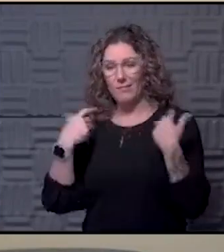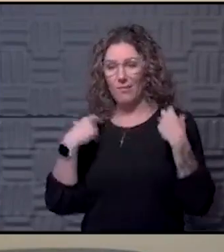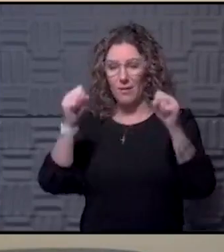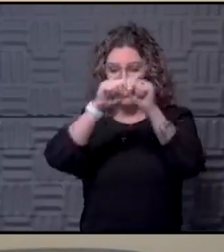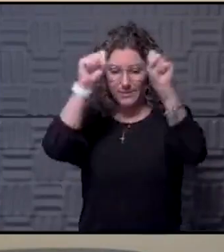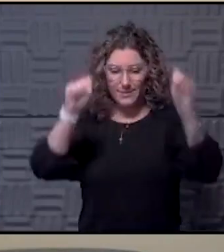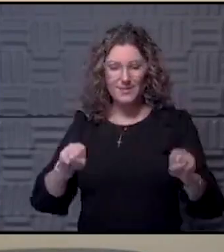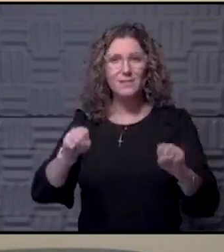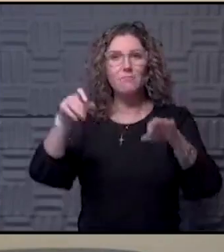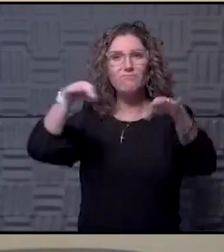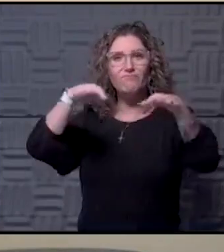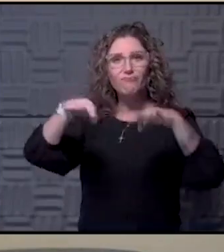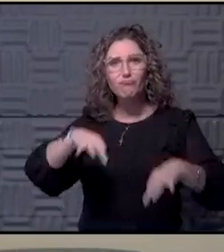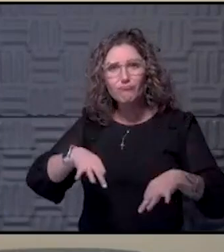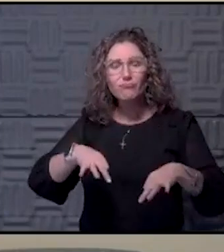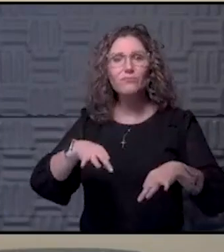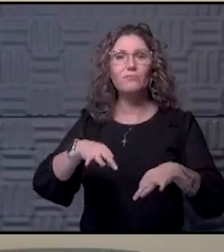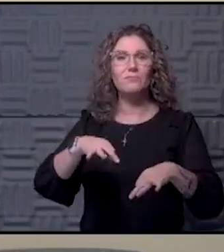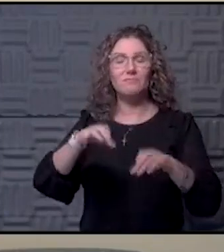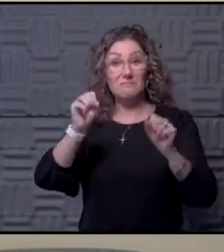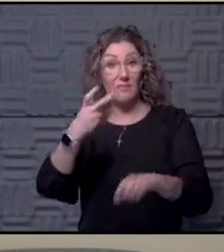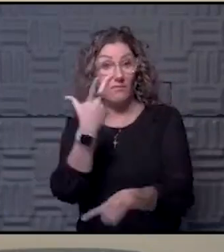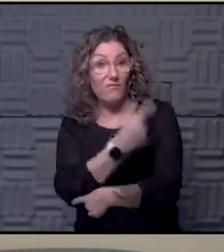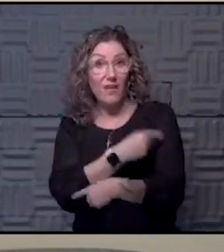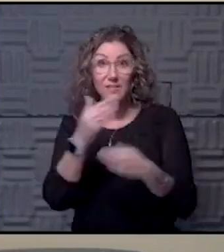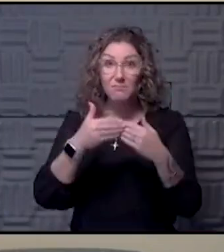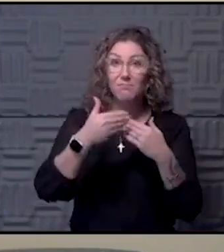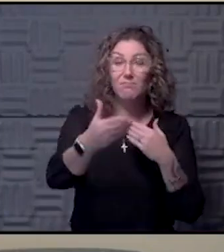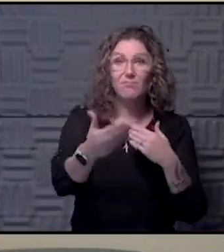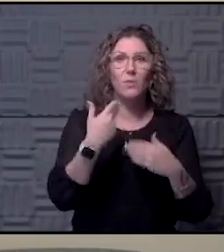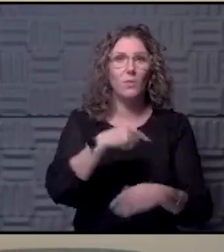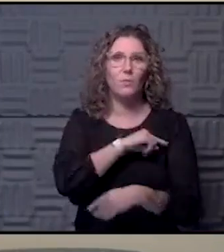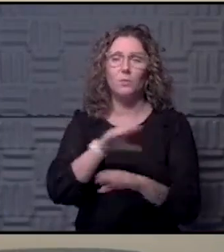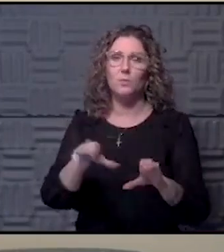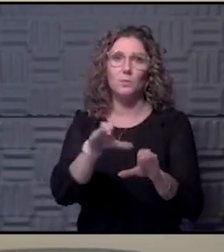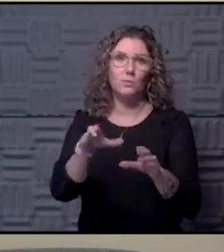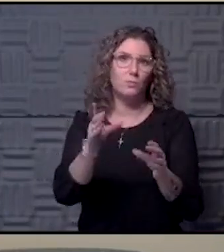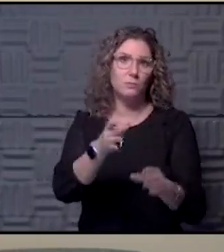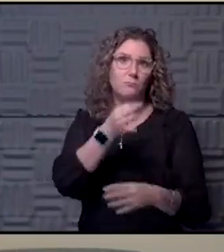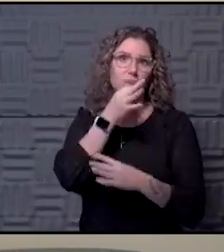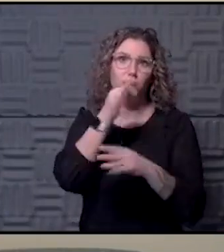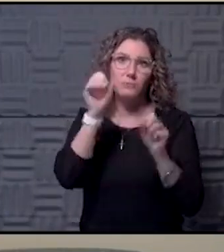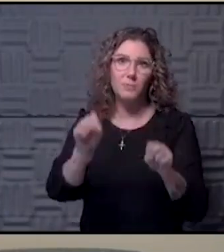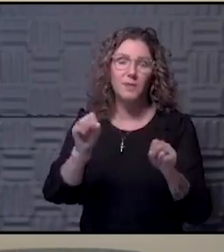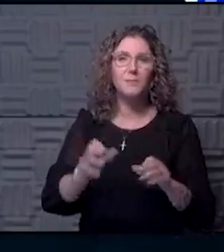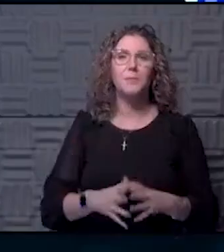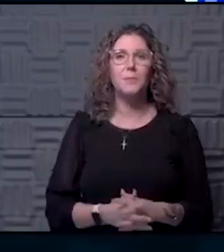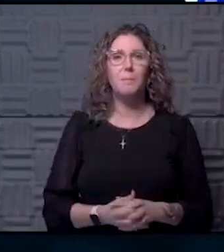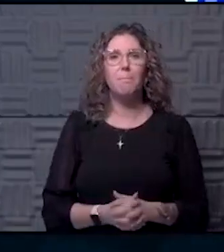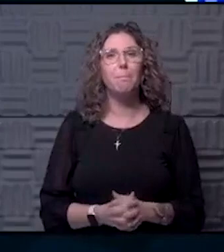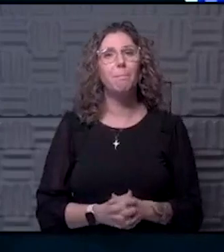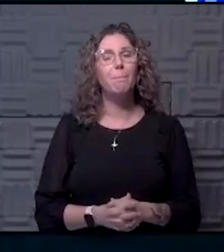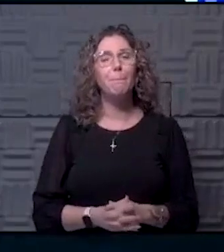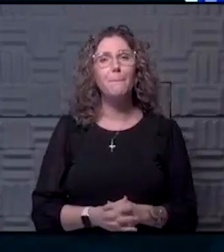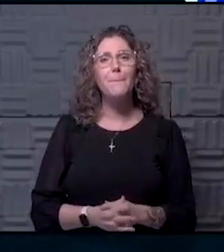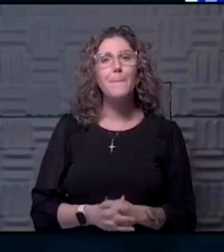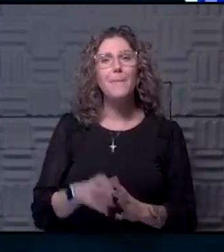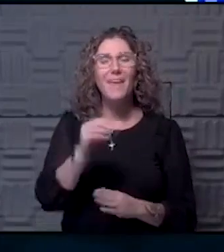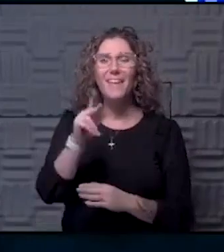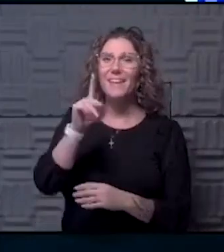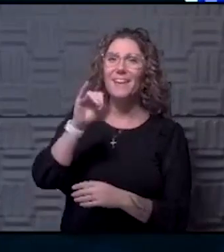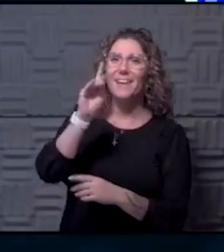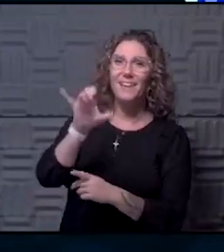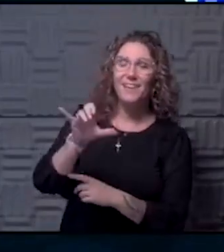instructions at our clinic that we can vaccinate, we'll do it as soon as we possibly can. Yeah, and Kathy, I